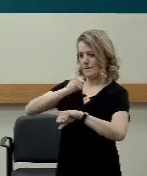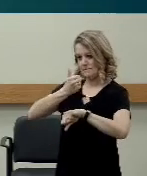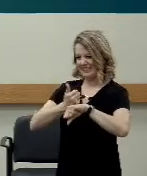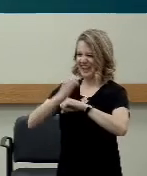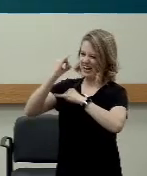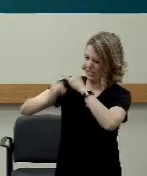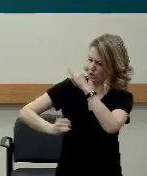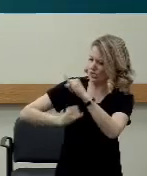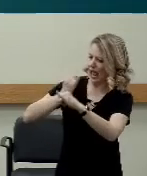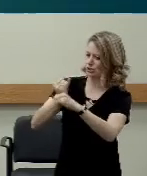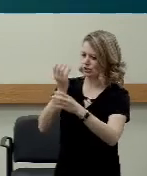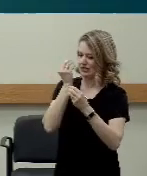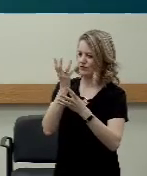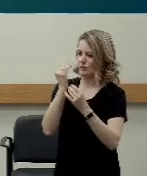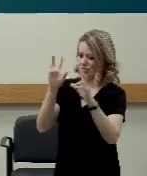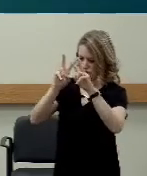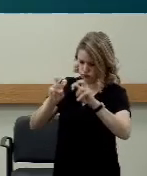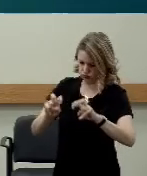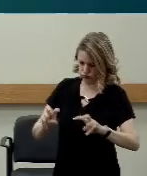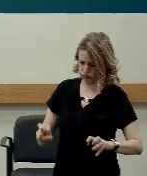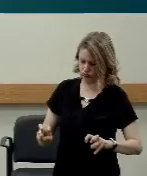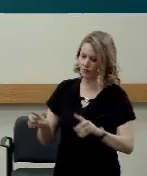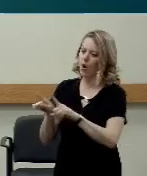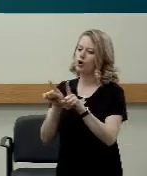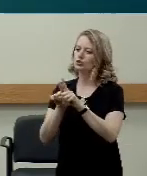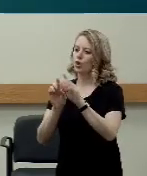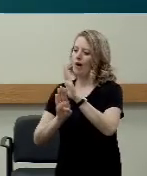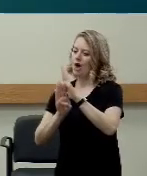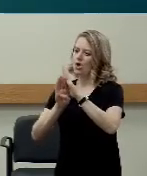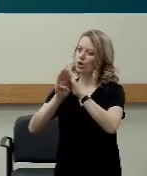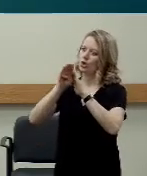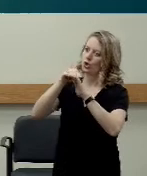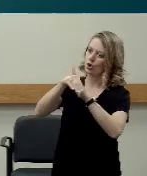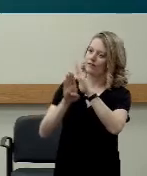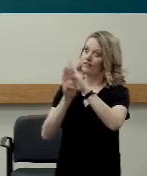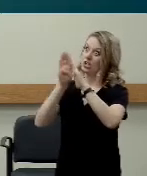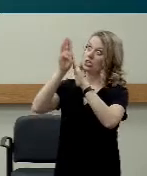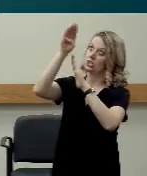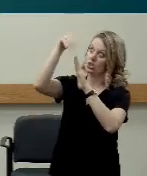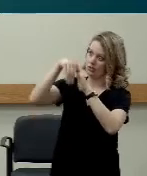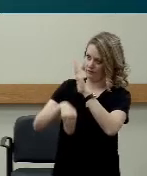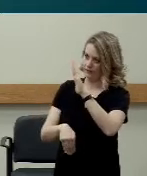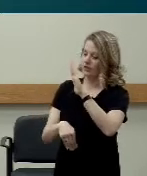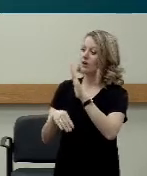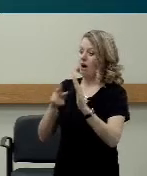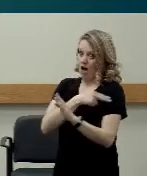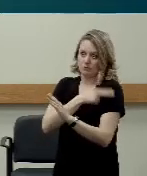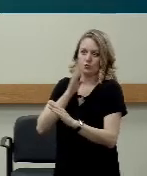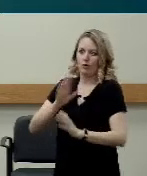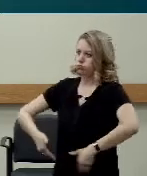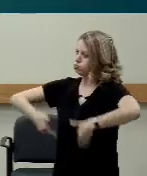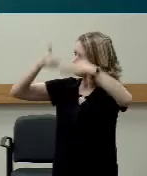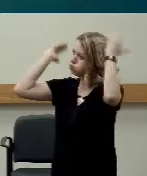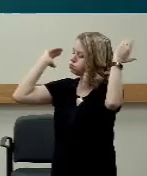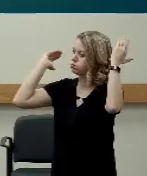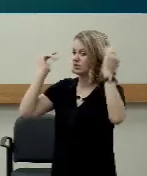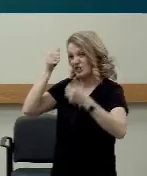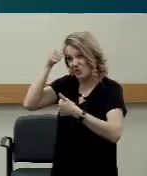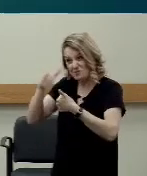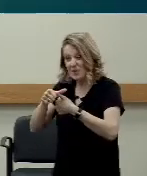data and the curve, the threat of the hospital being overrun, which those early predictive